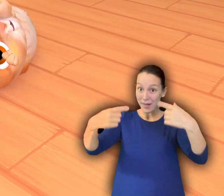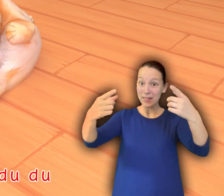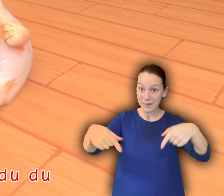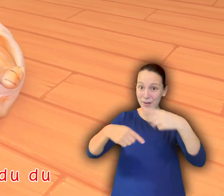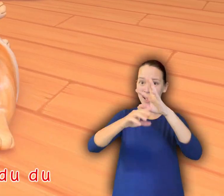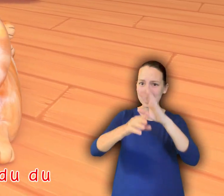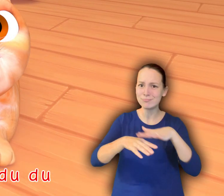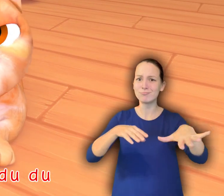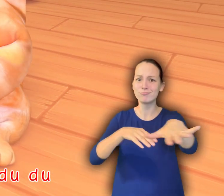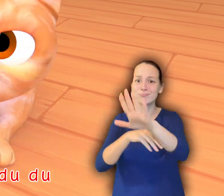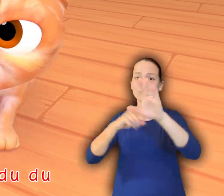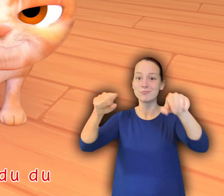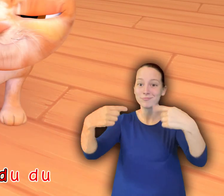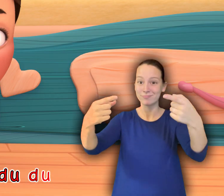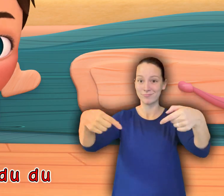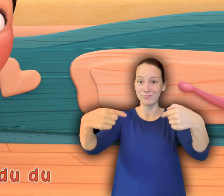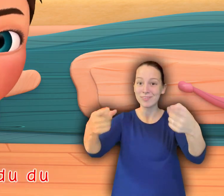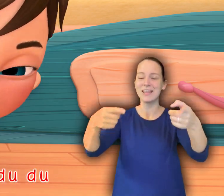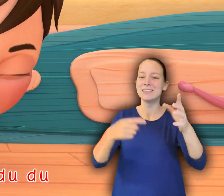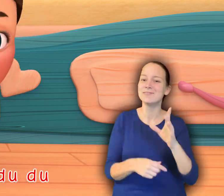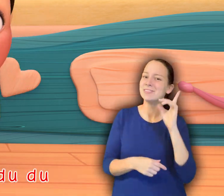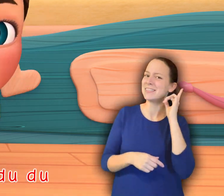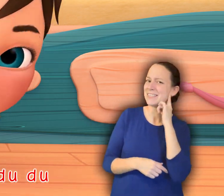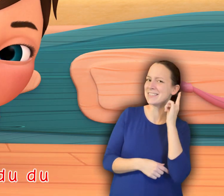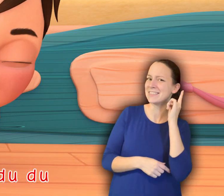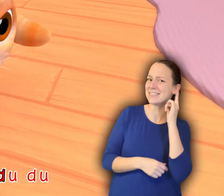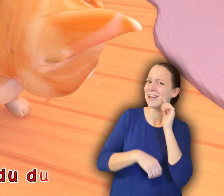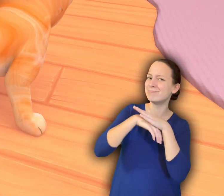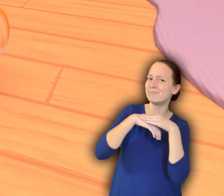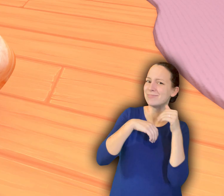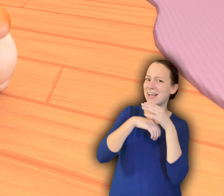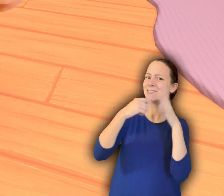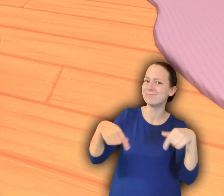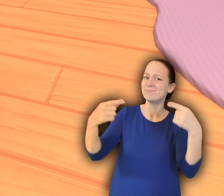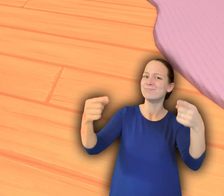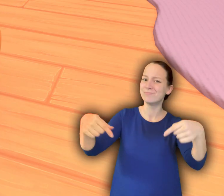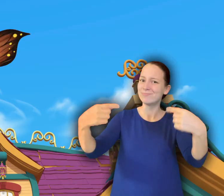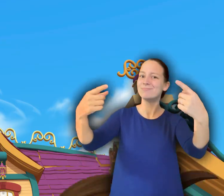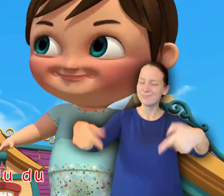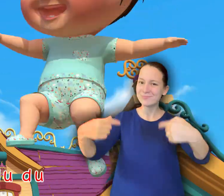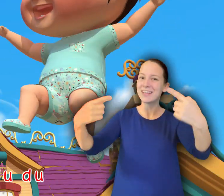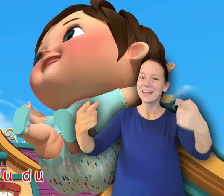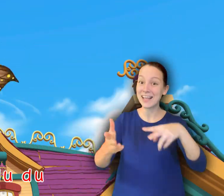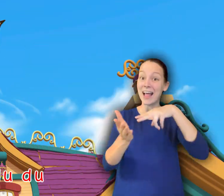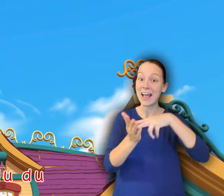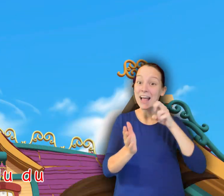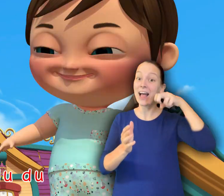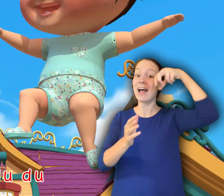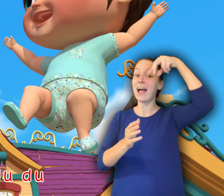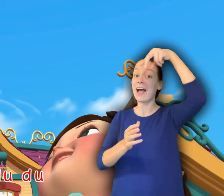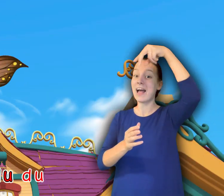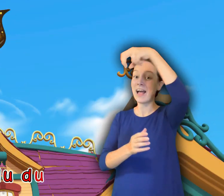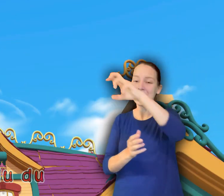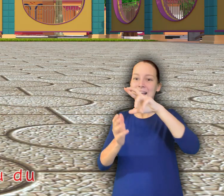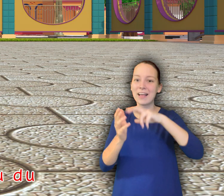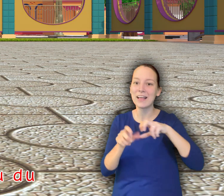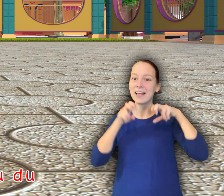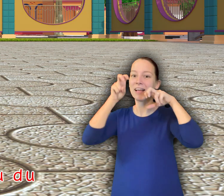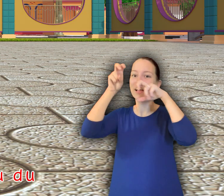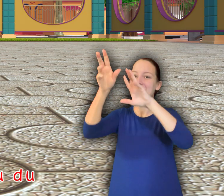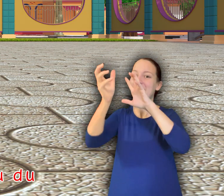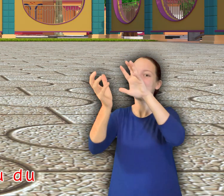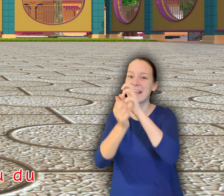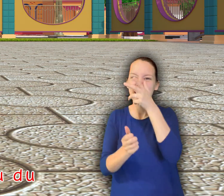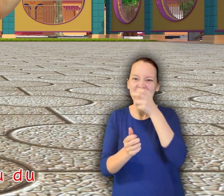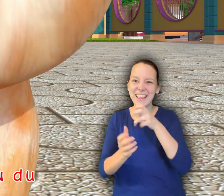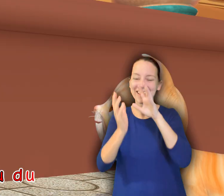around on the ground Hing sound go around and round jumping high